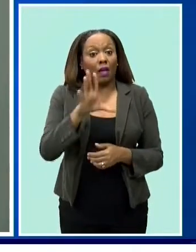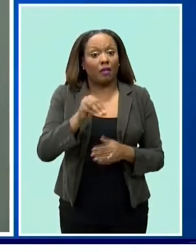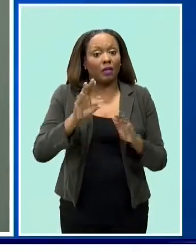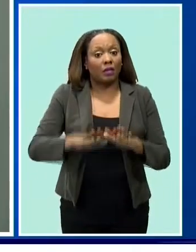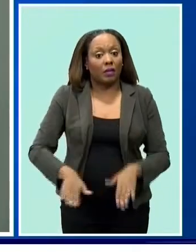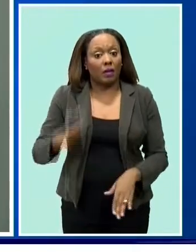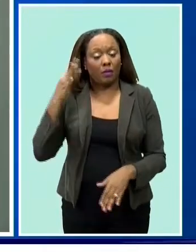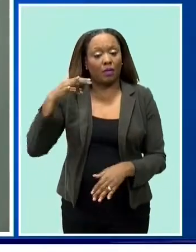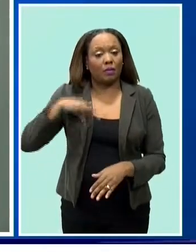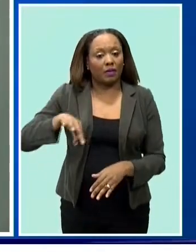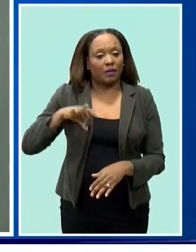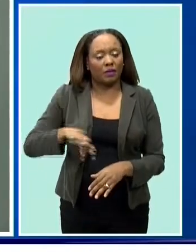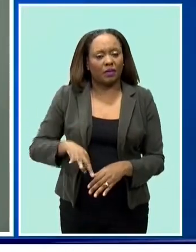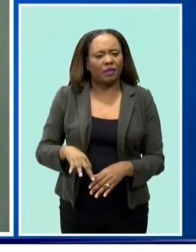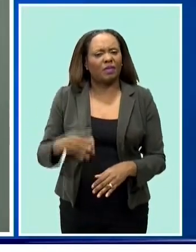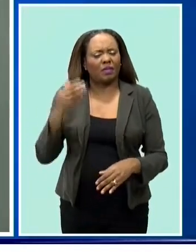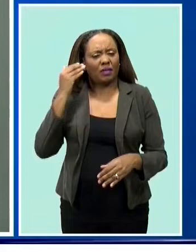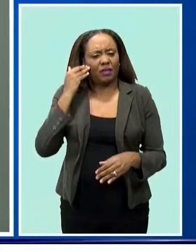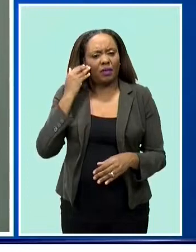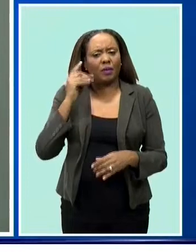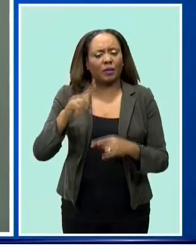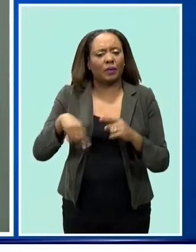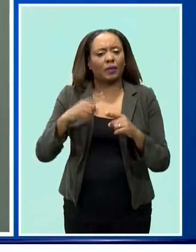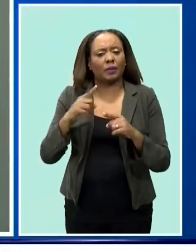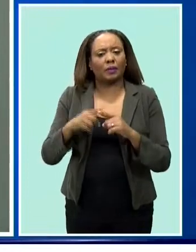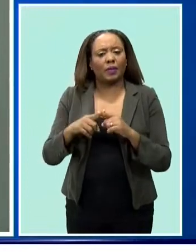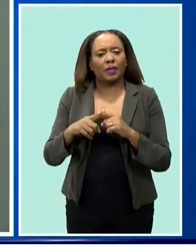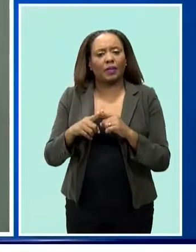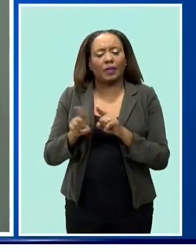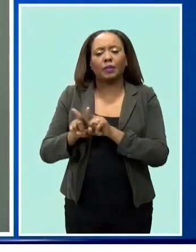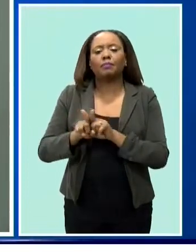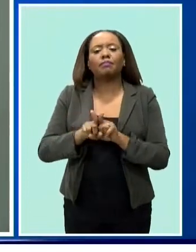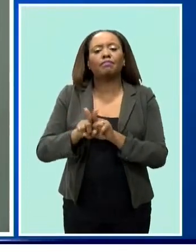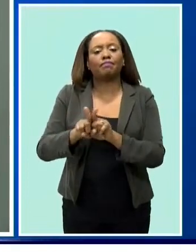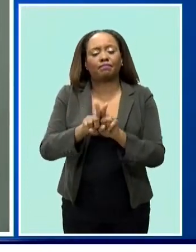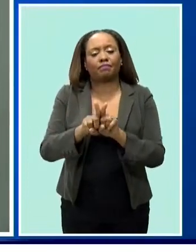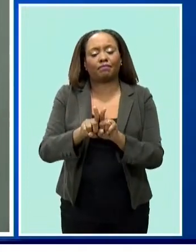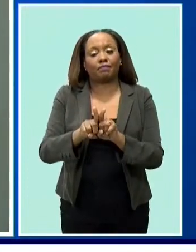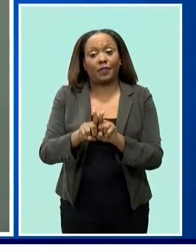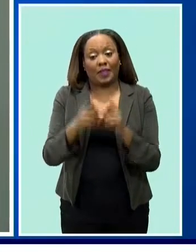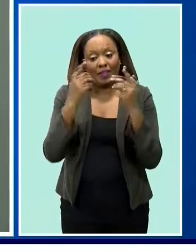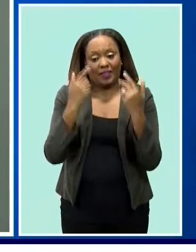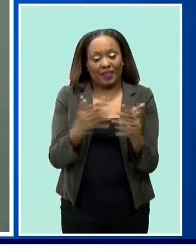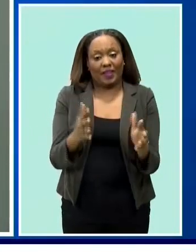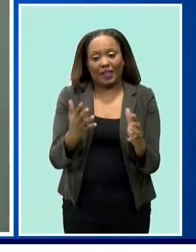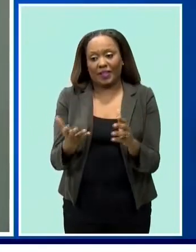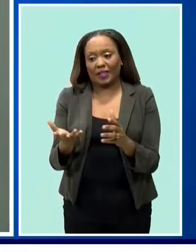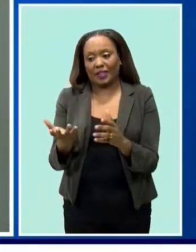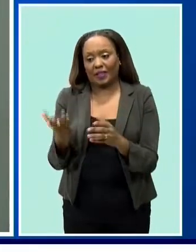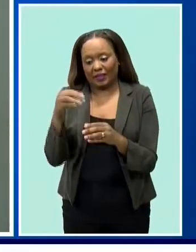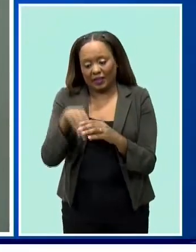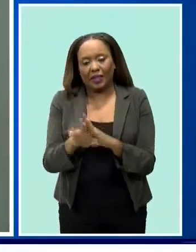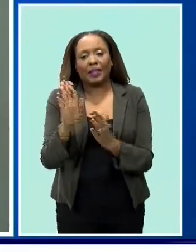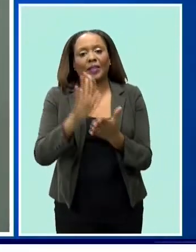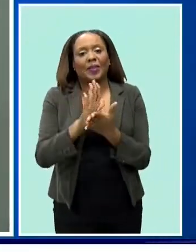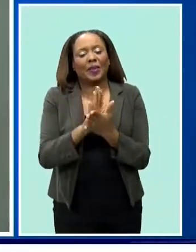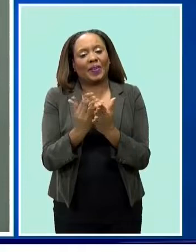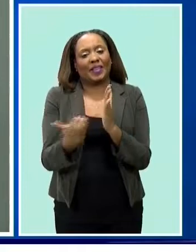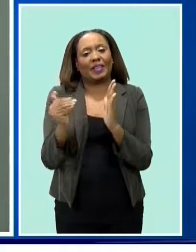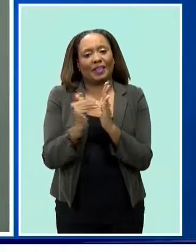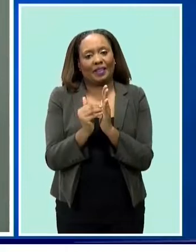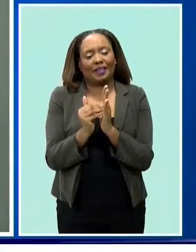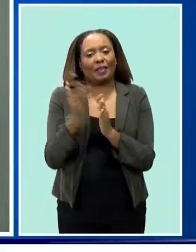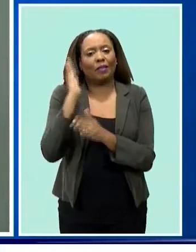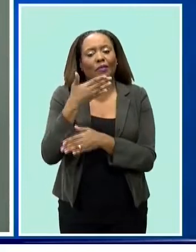after spending some time with your professionals, that when they come back to school next term, I think